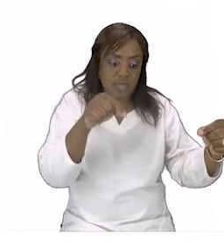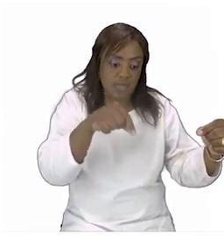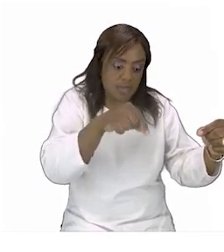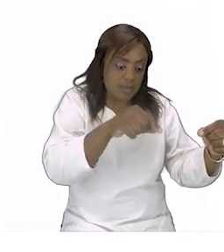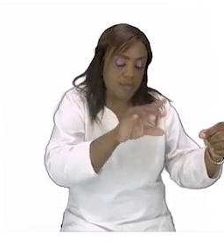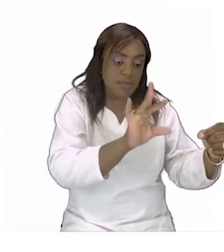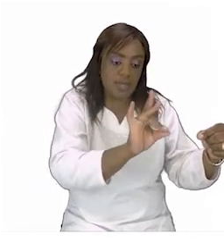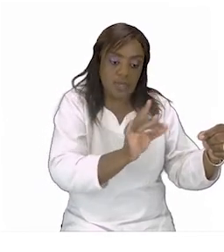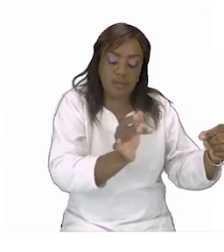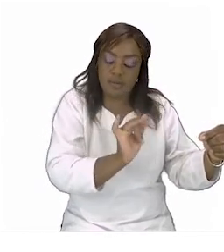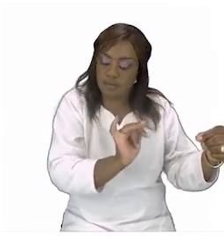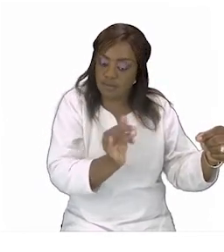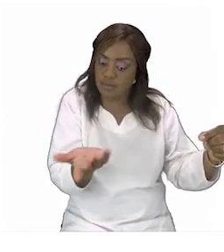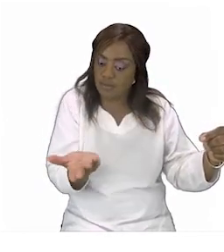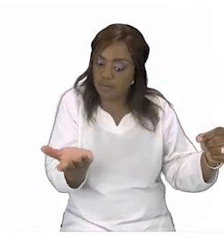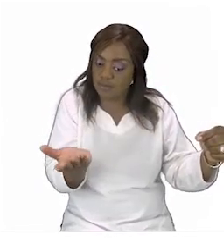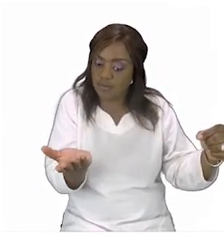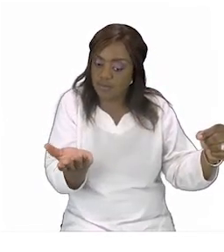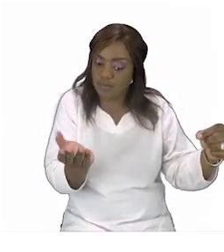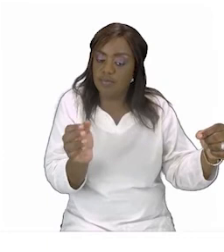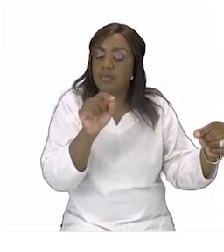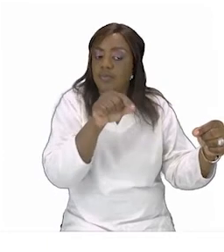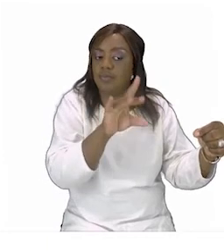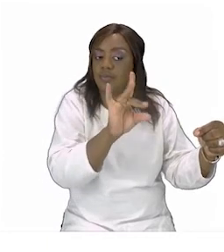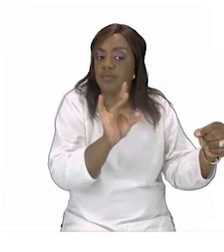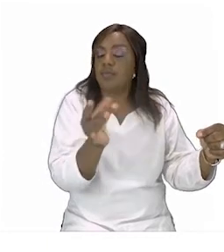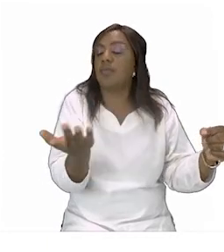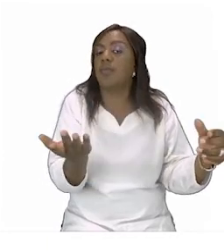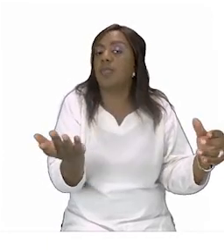And now point at 8.